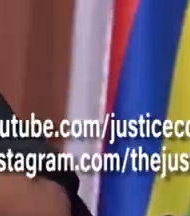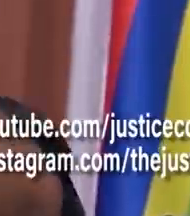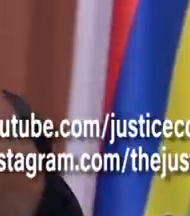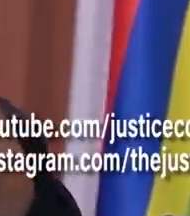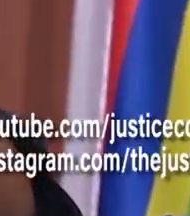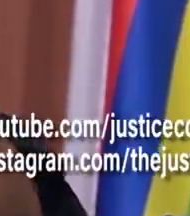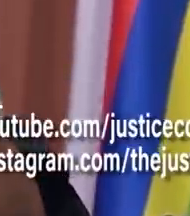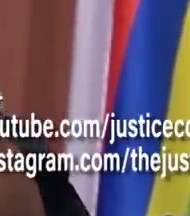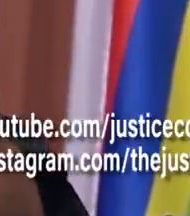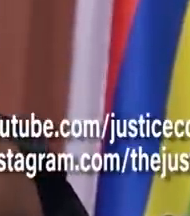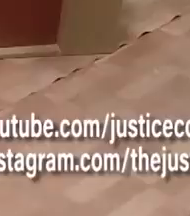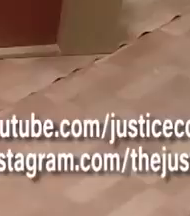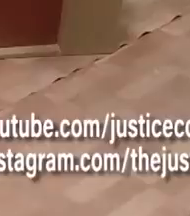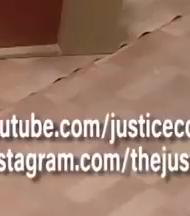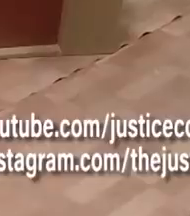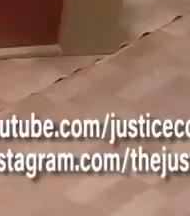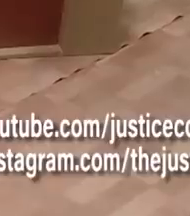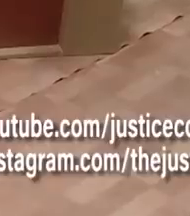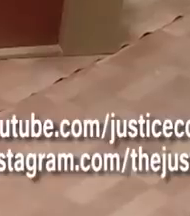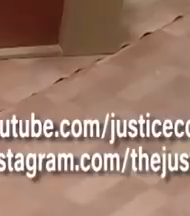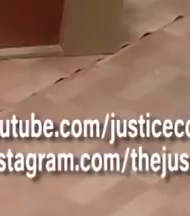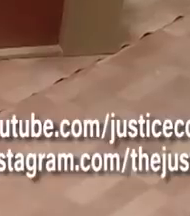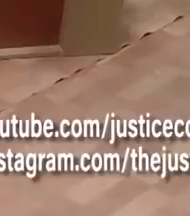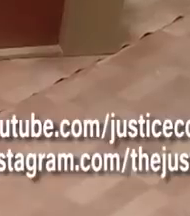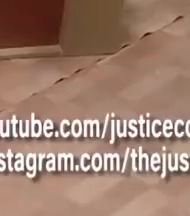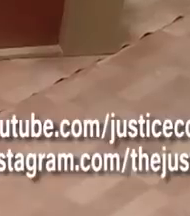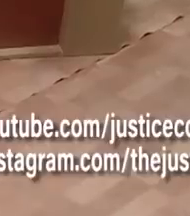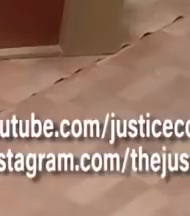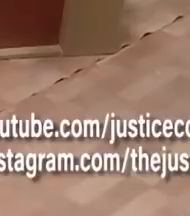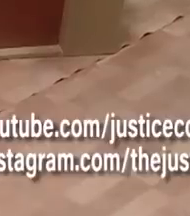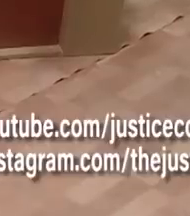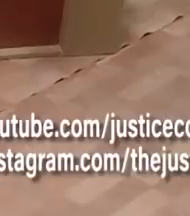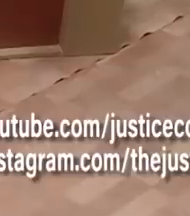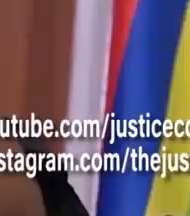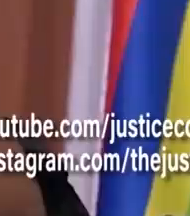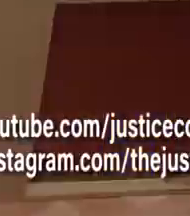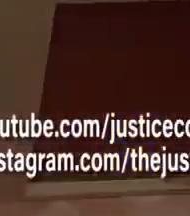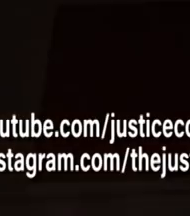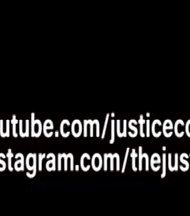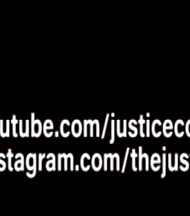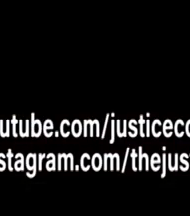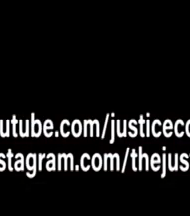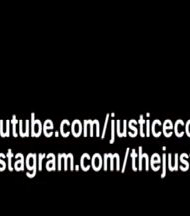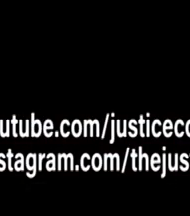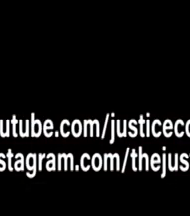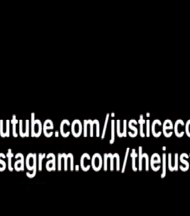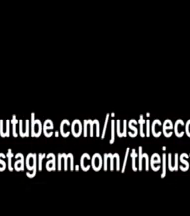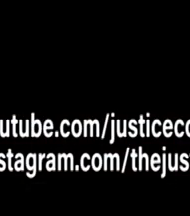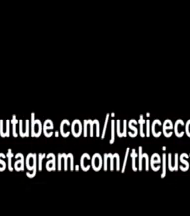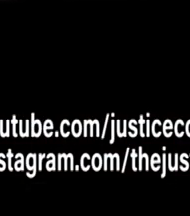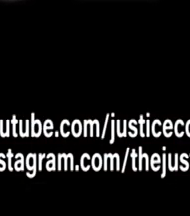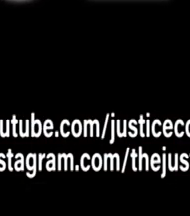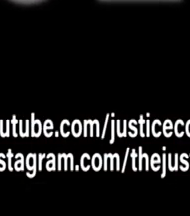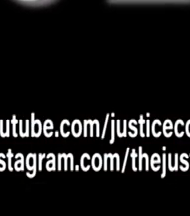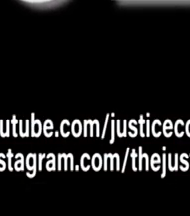And look, all of them, all, you all of them in Lagos, let me all tell of you, them in Nigeria. Listen to me. Nobody. When I'm talking, you keep quiet. An arrogant customer who is